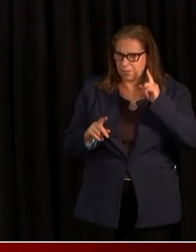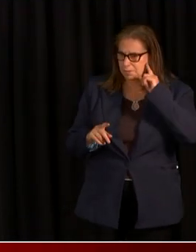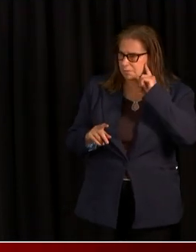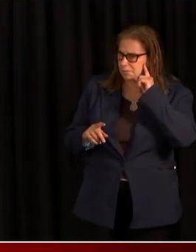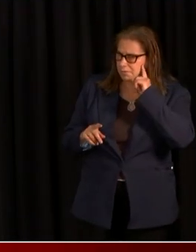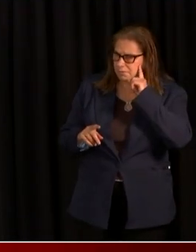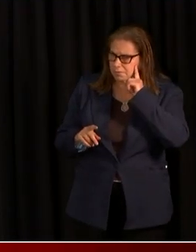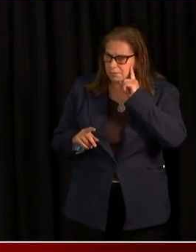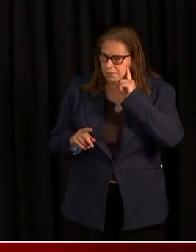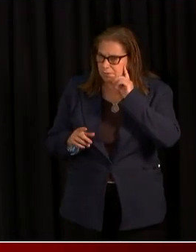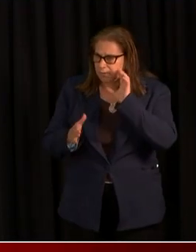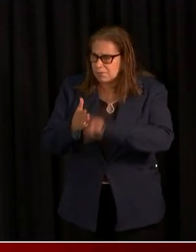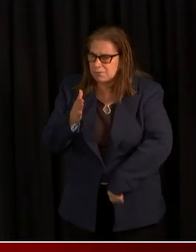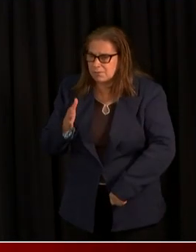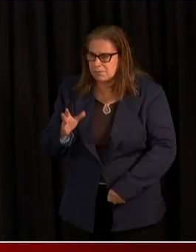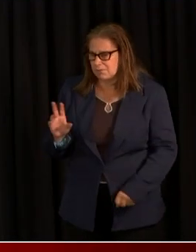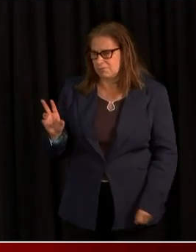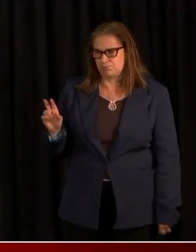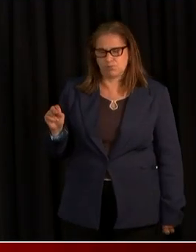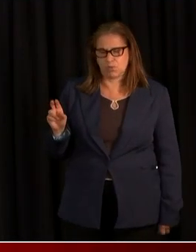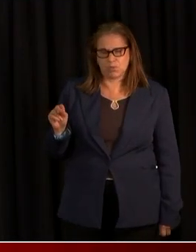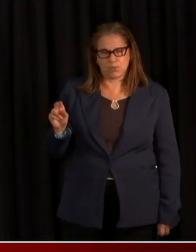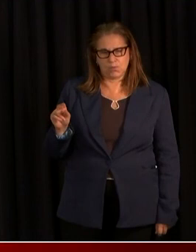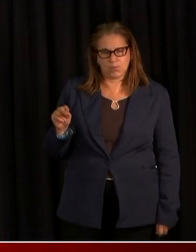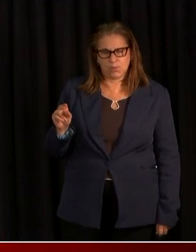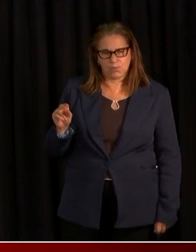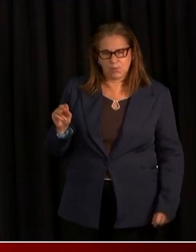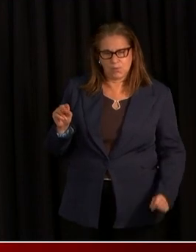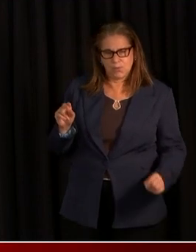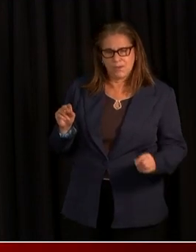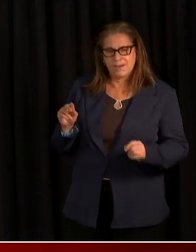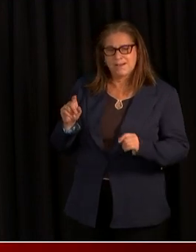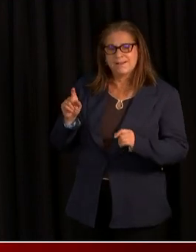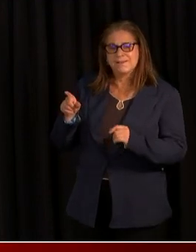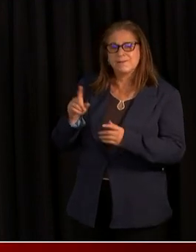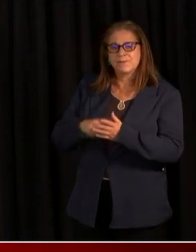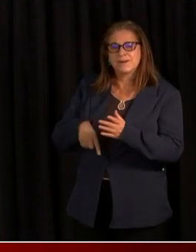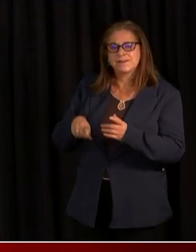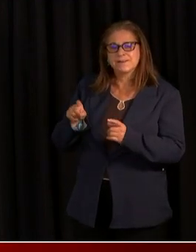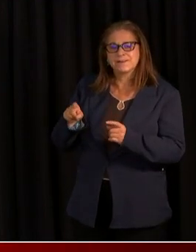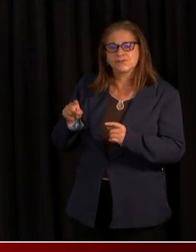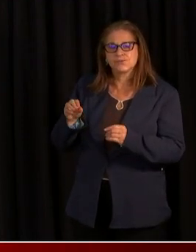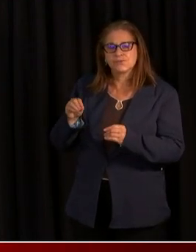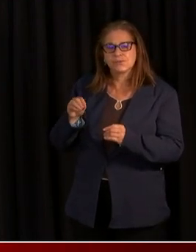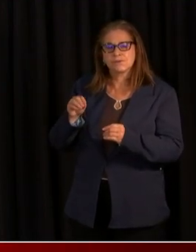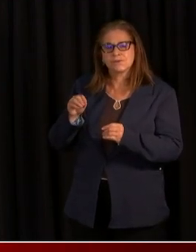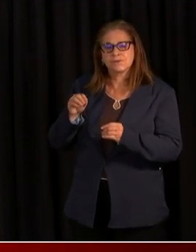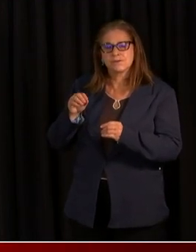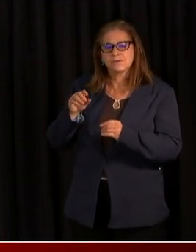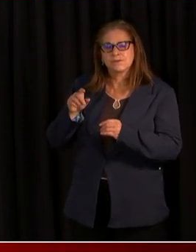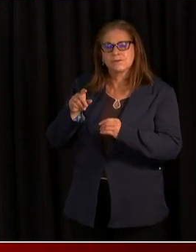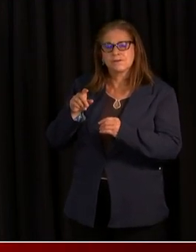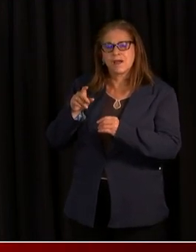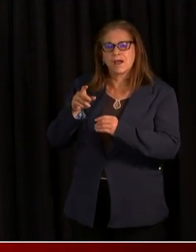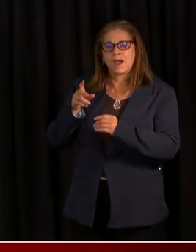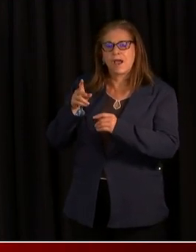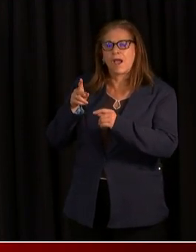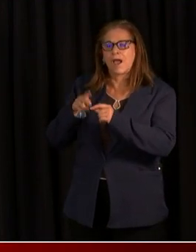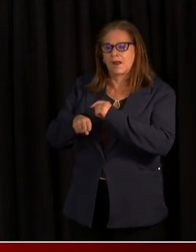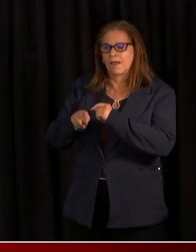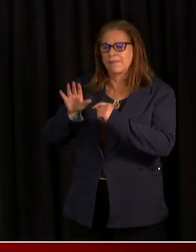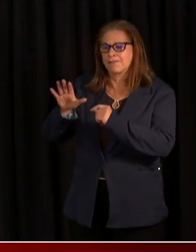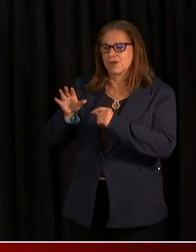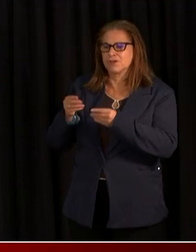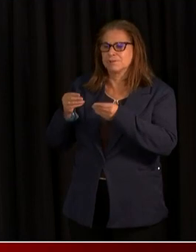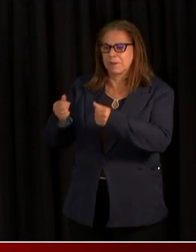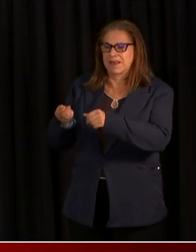being taken away. Right. What they need to do is cut their spending increase proposal by $18 million. Right. So